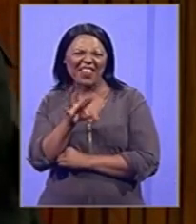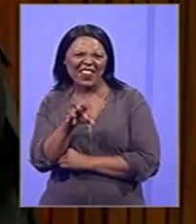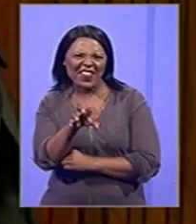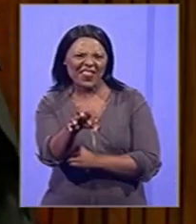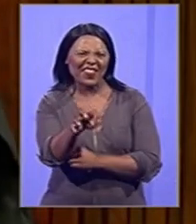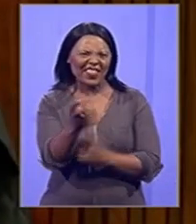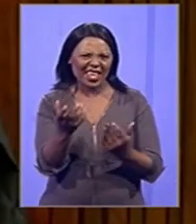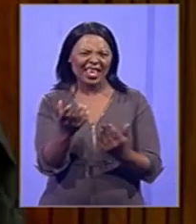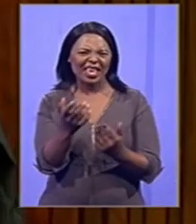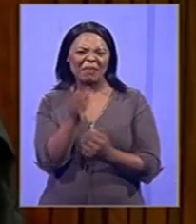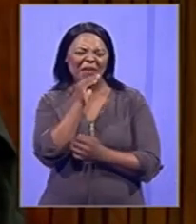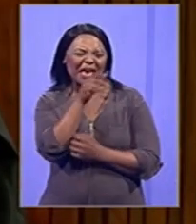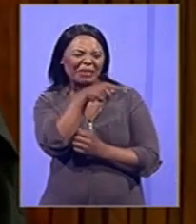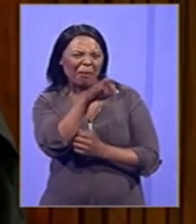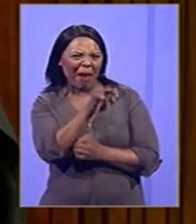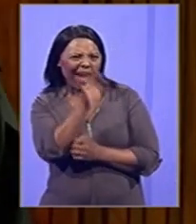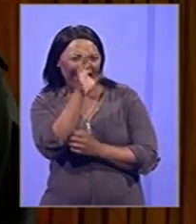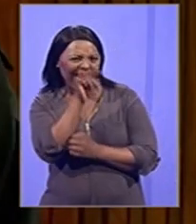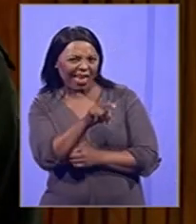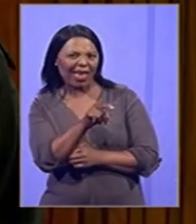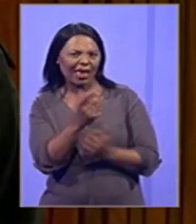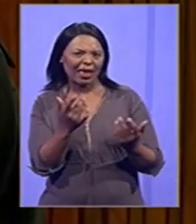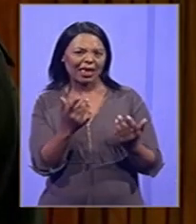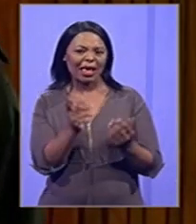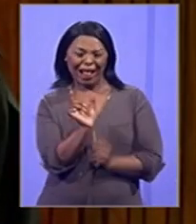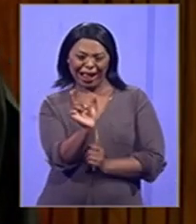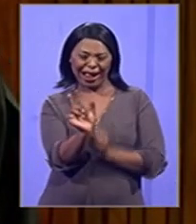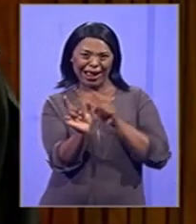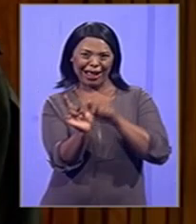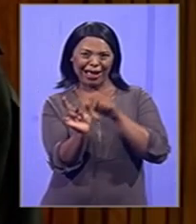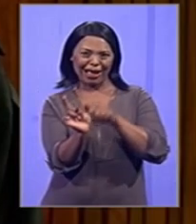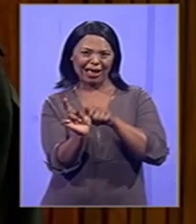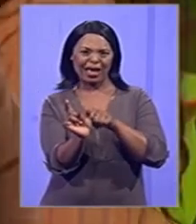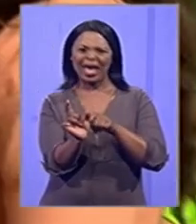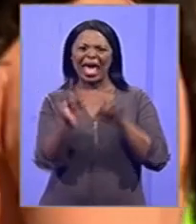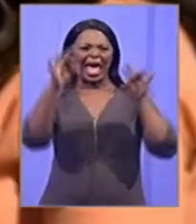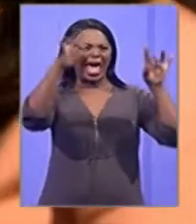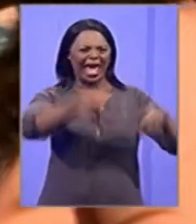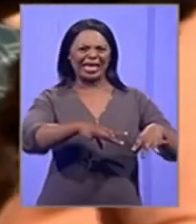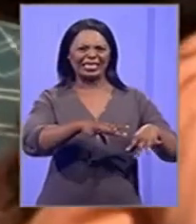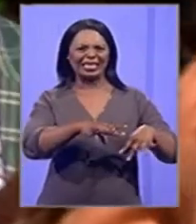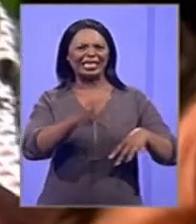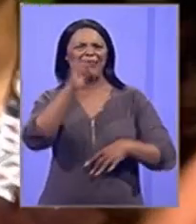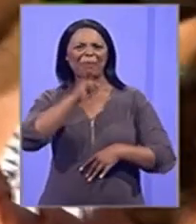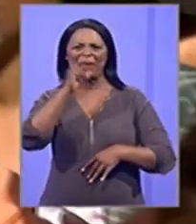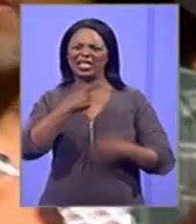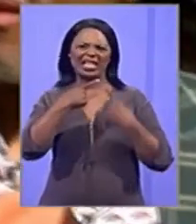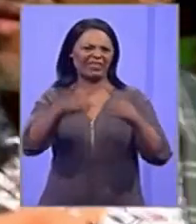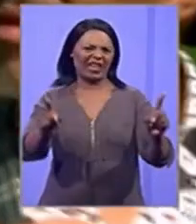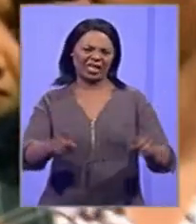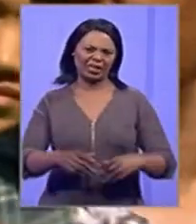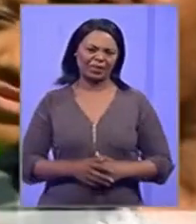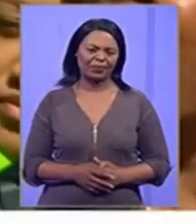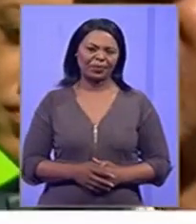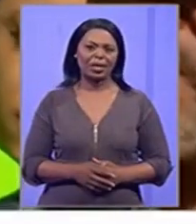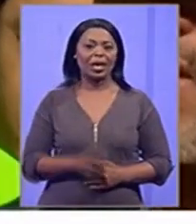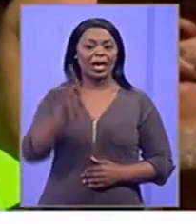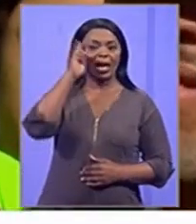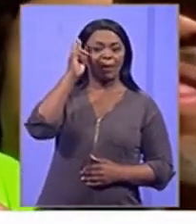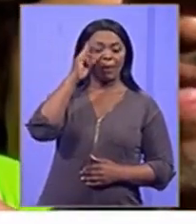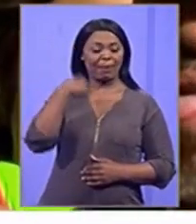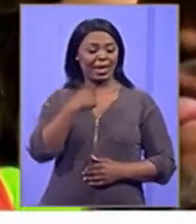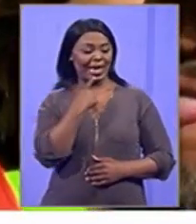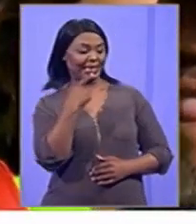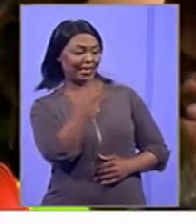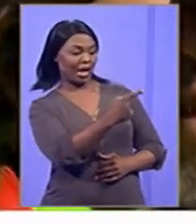speech, but the context in which it was used here, it was not hate speech. You will remember that when I called him a cockroach, I